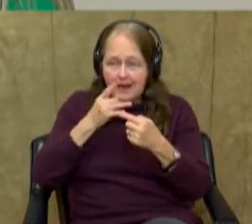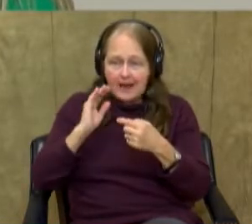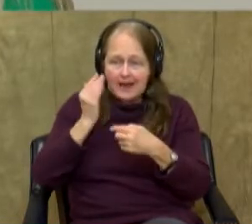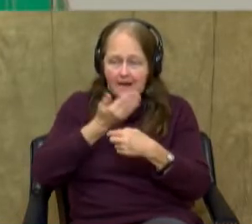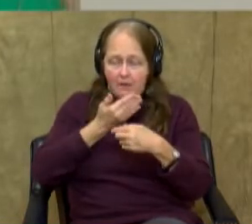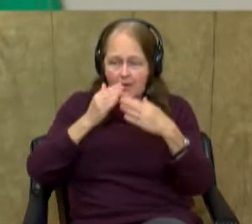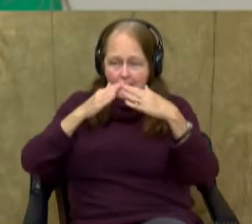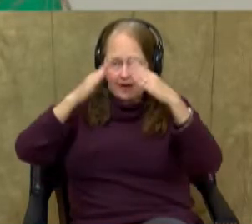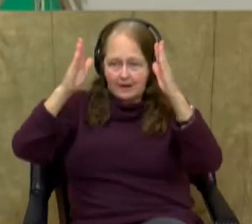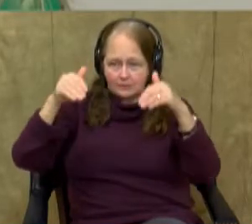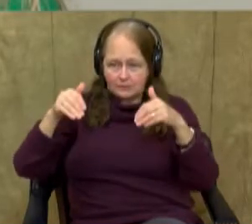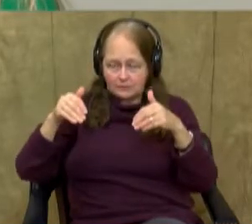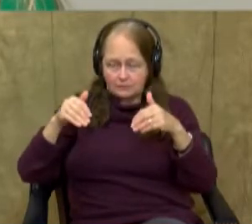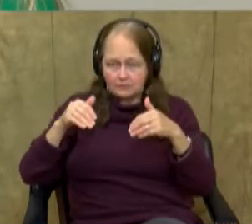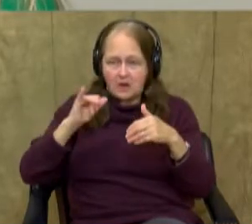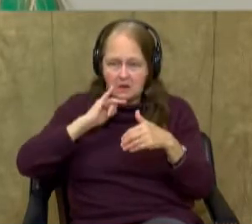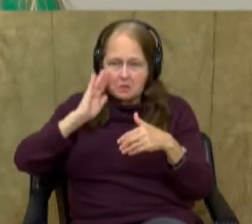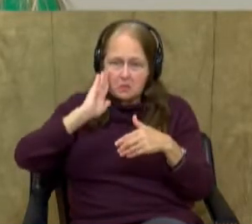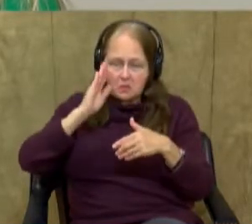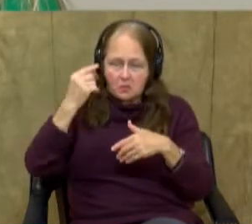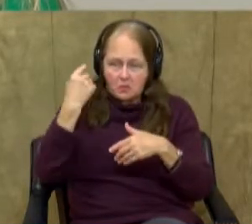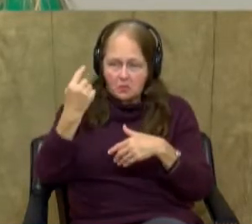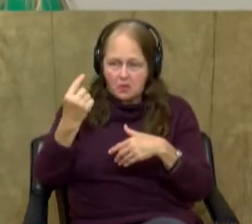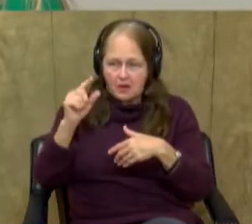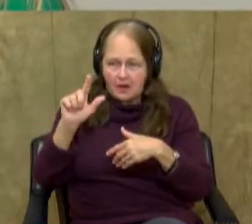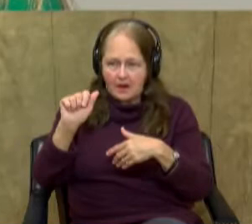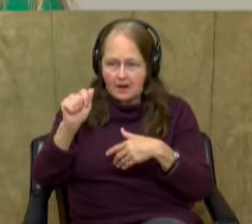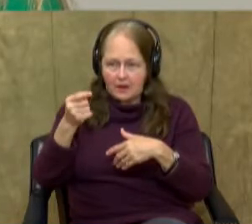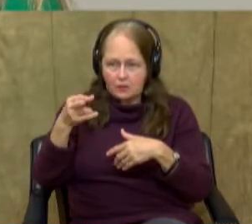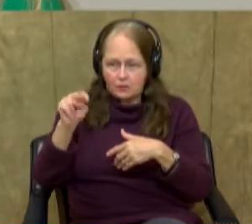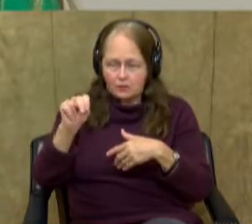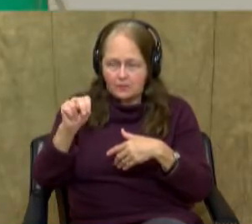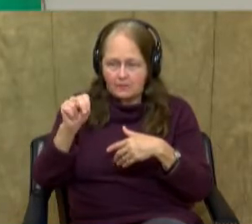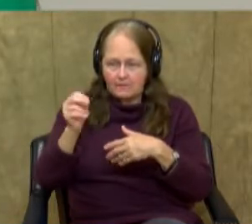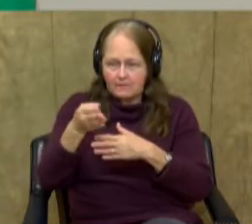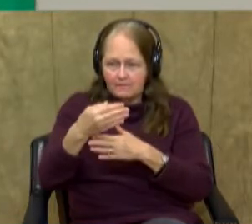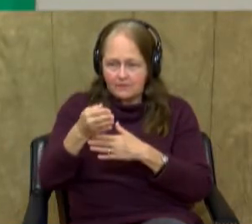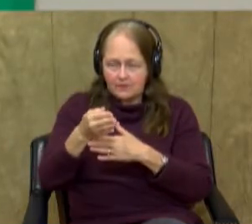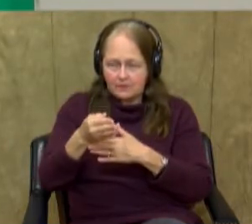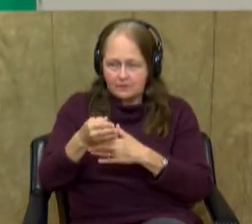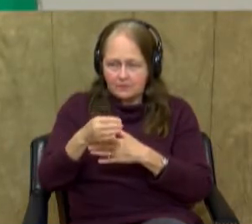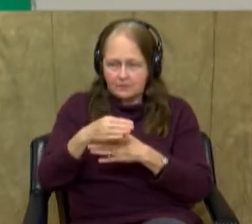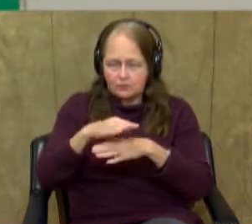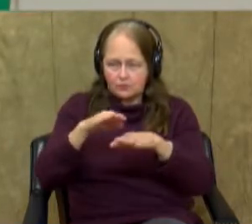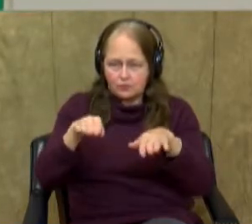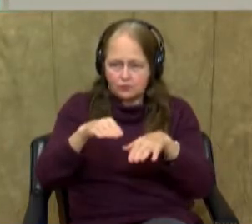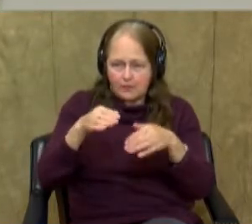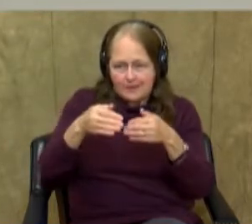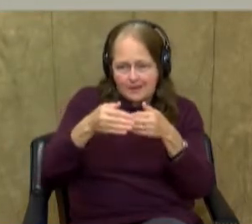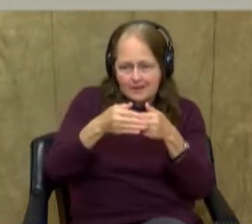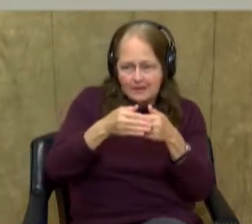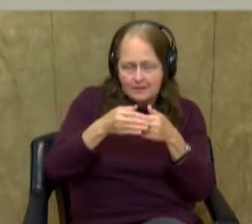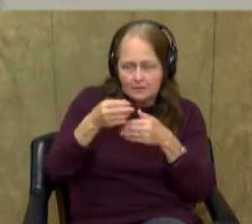house?" "I would," replied one lanternfish, and it swam over near the shell.